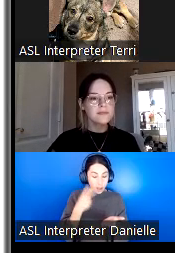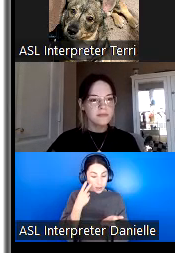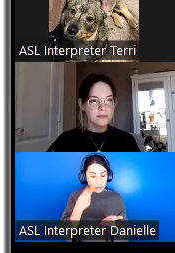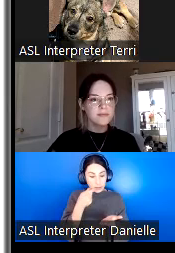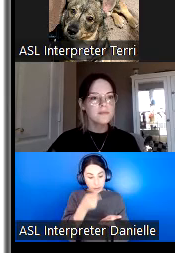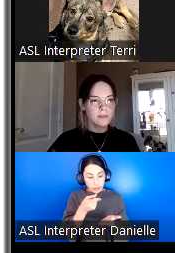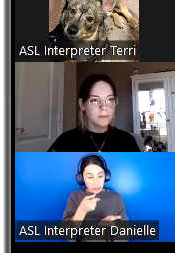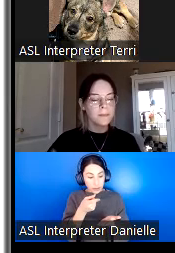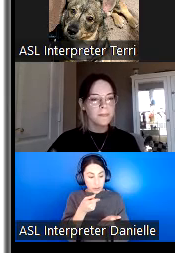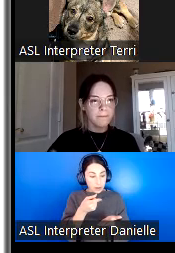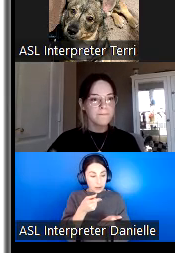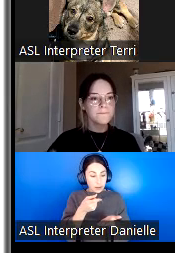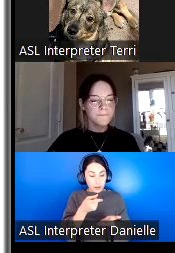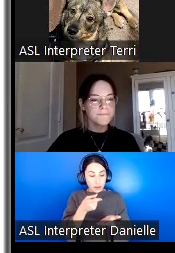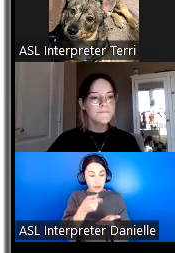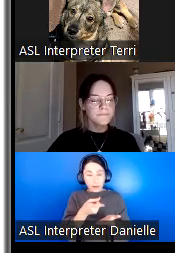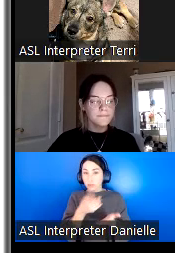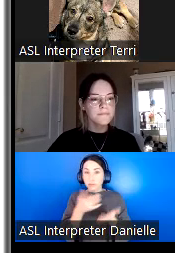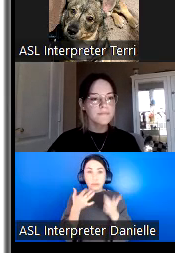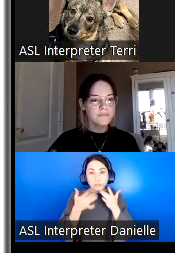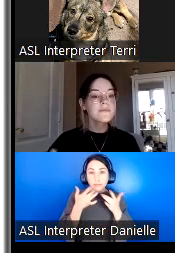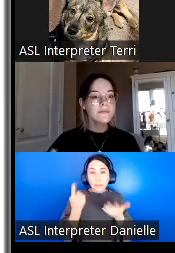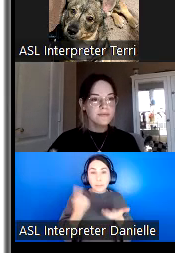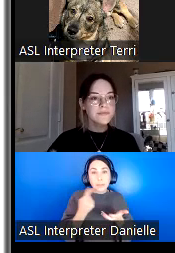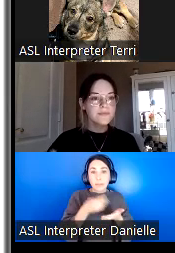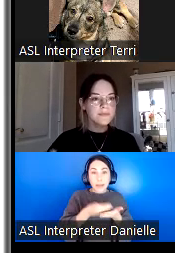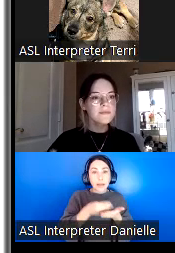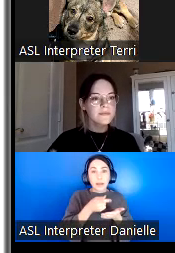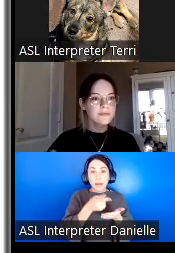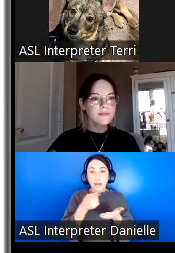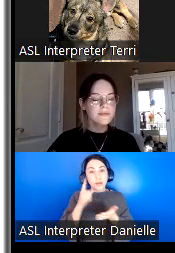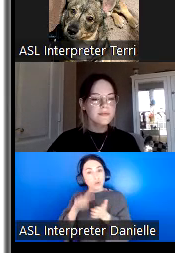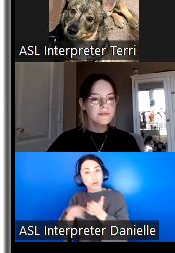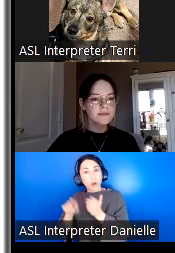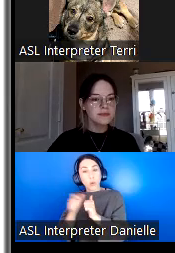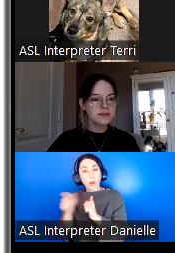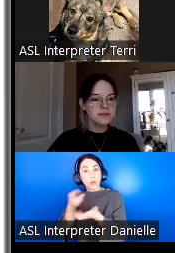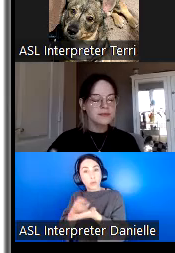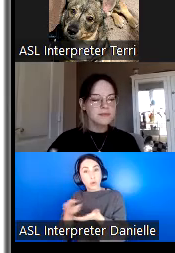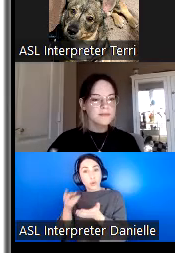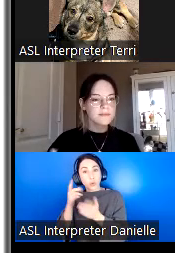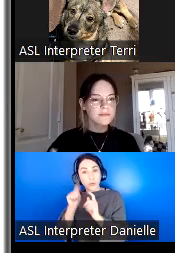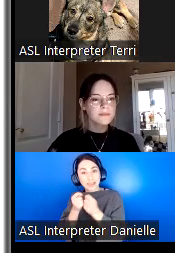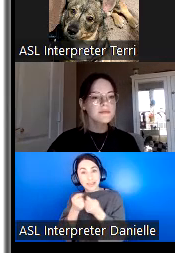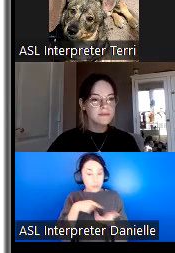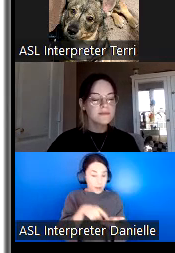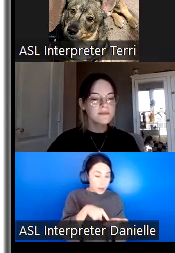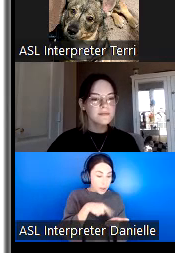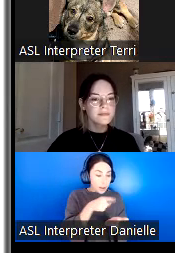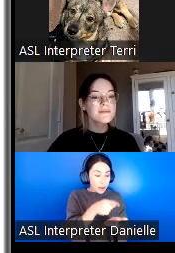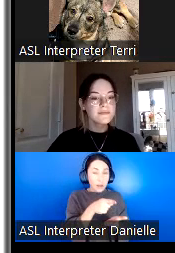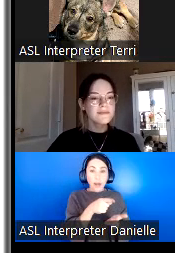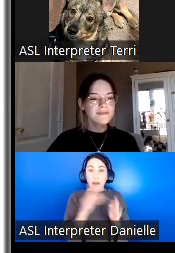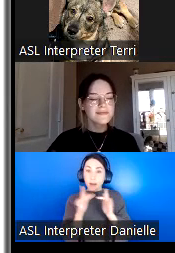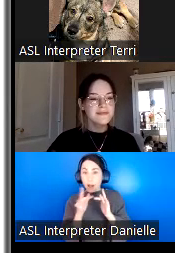rent. Have you checked with our resource management team? Or, whatever that answer may be, have you checked with so-and-so, or how can we help?